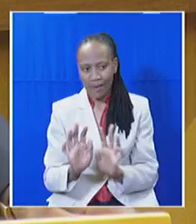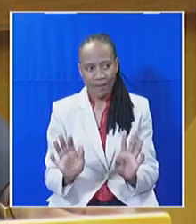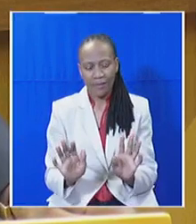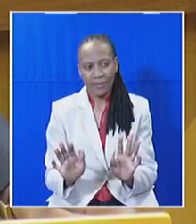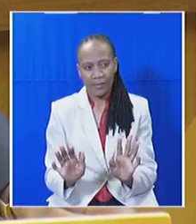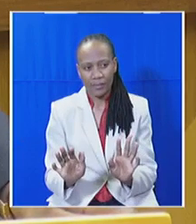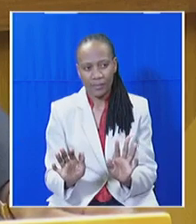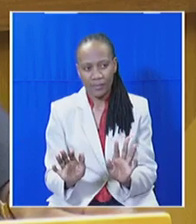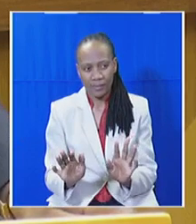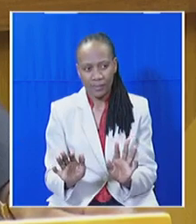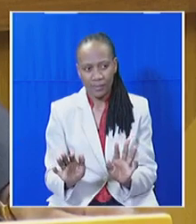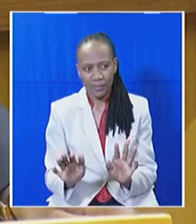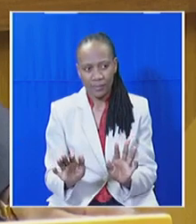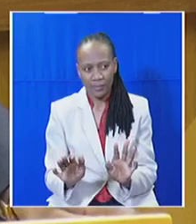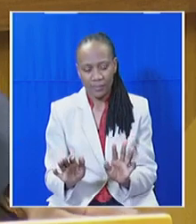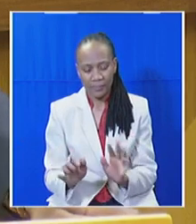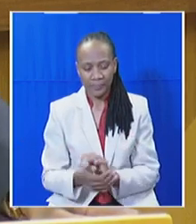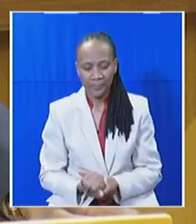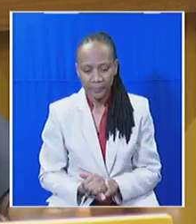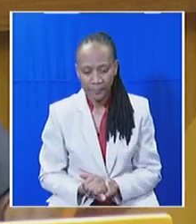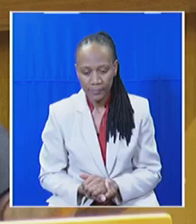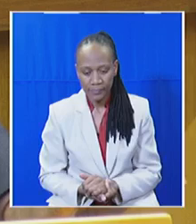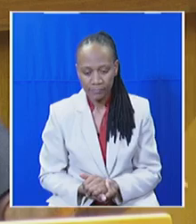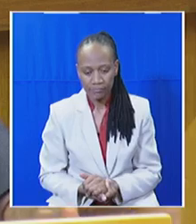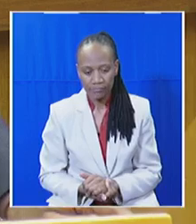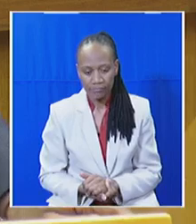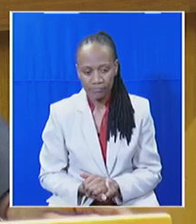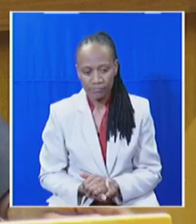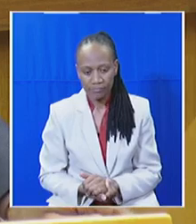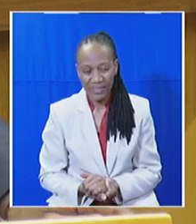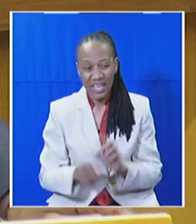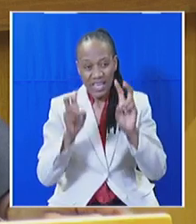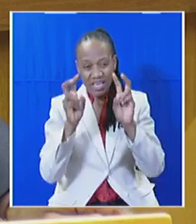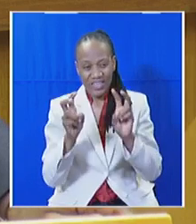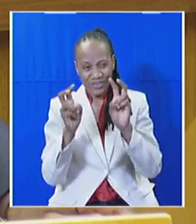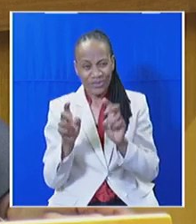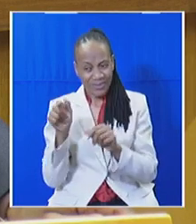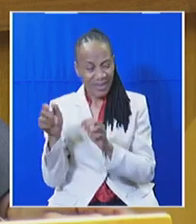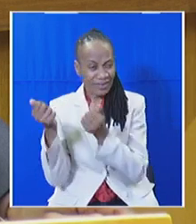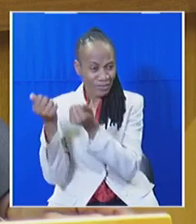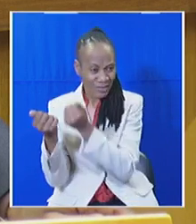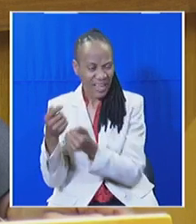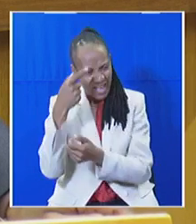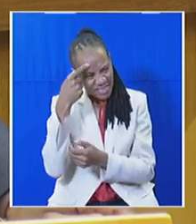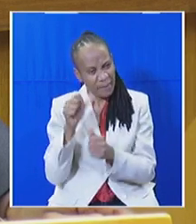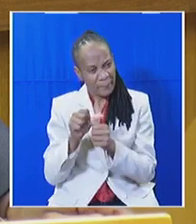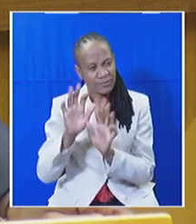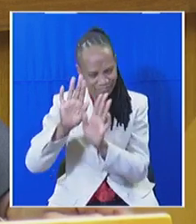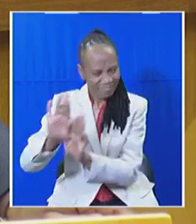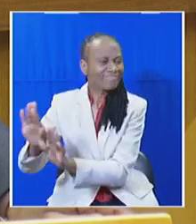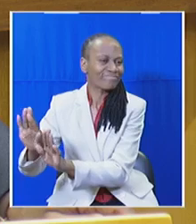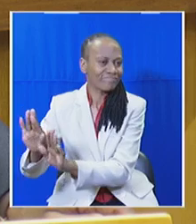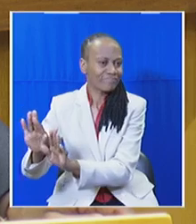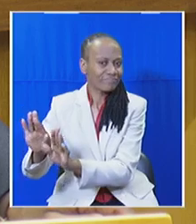rather, and the executive. I think we should leave that matter for that meeting. I think it would